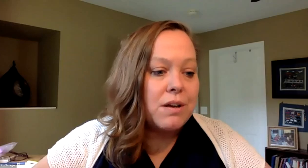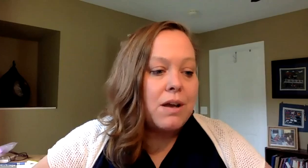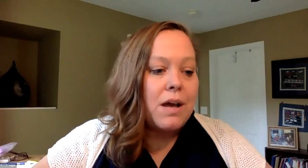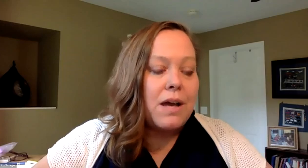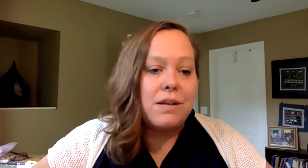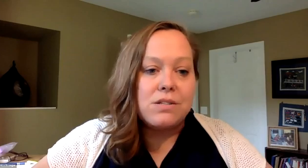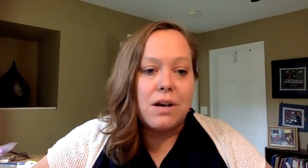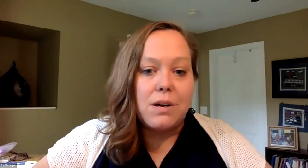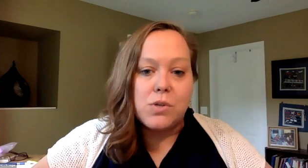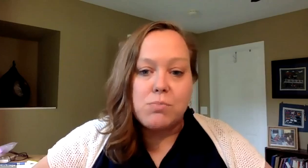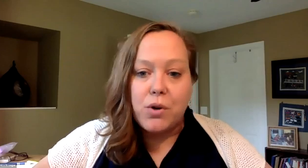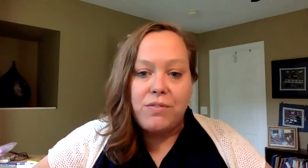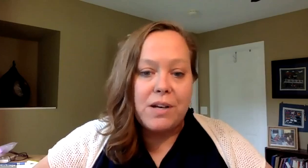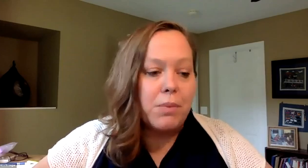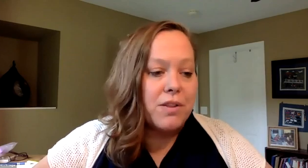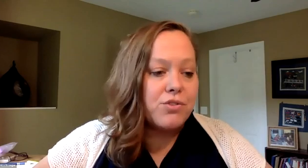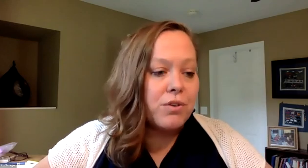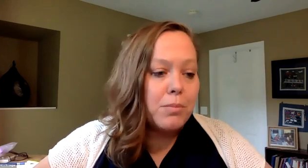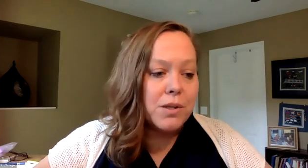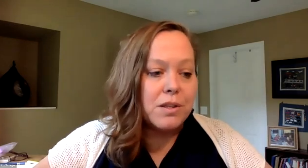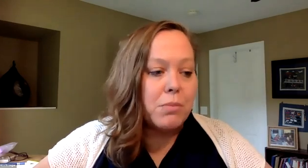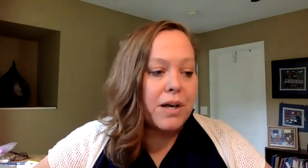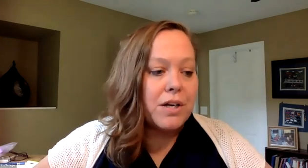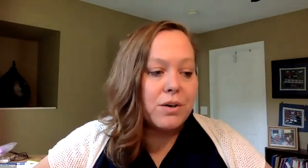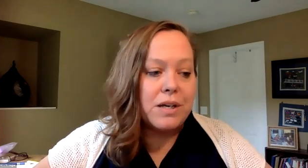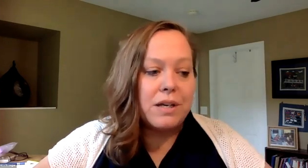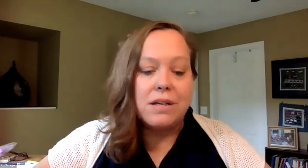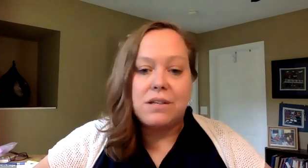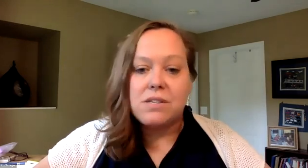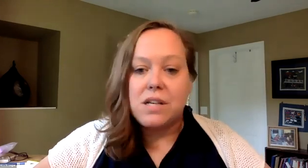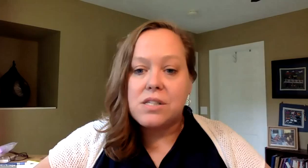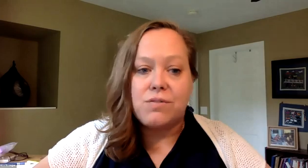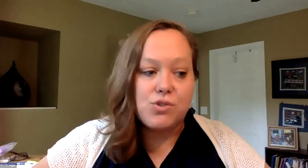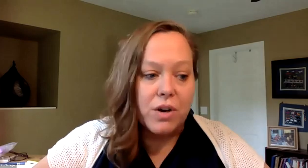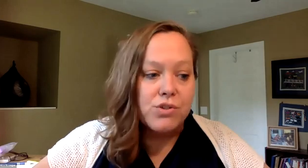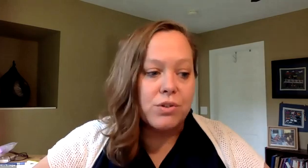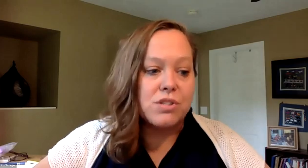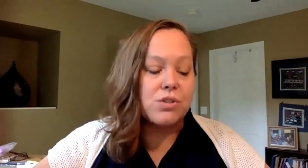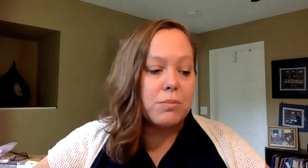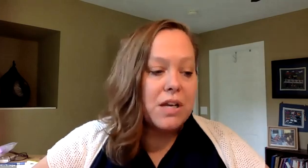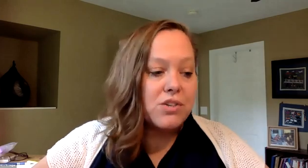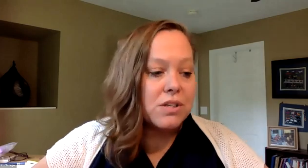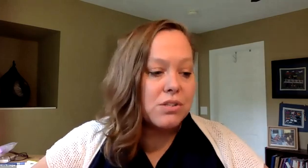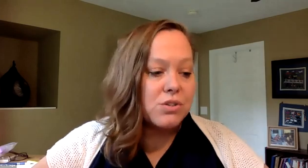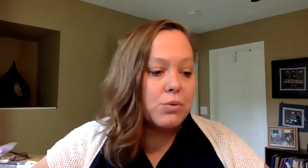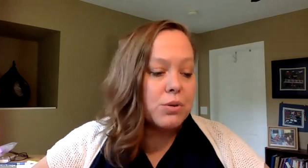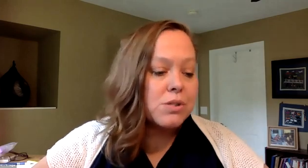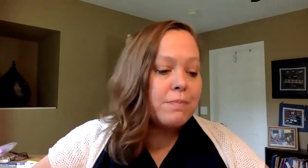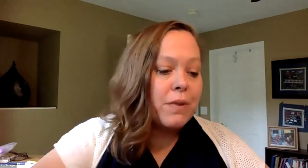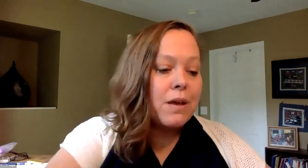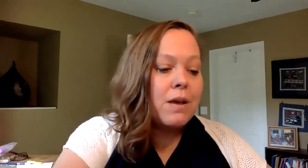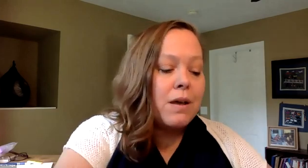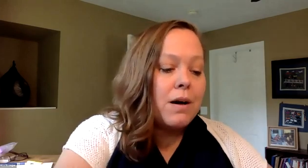person and was motivated by troubling the binary in sites of structural discrimination in